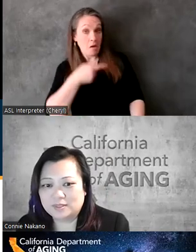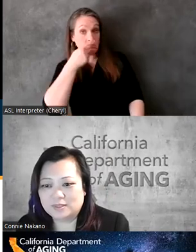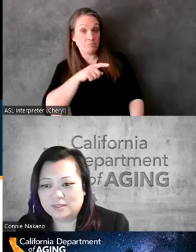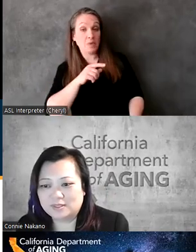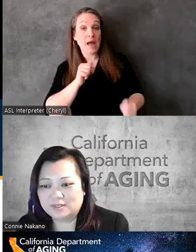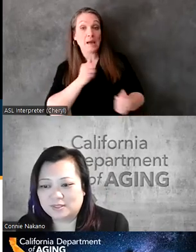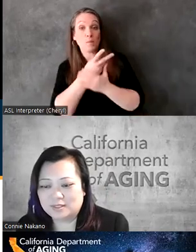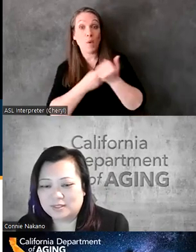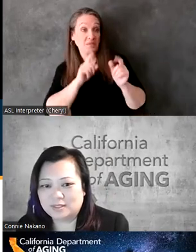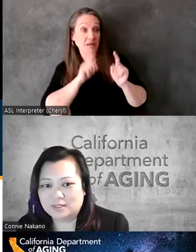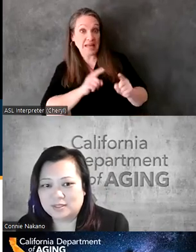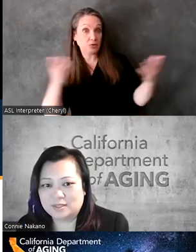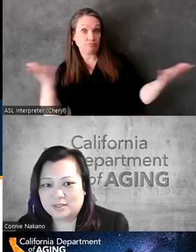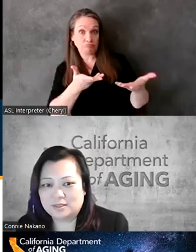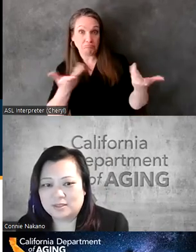to,